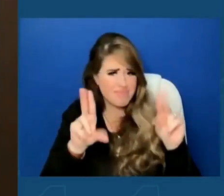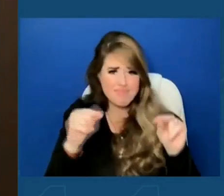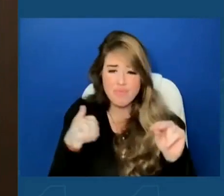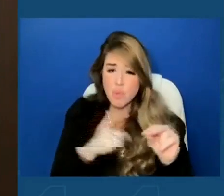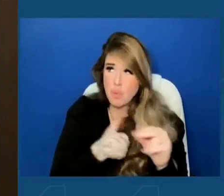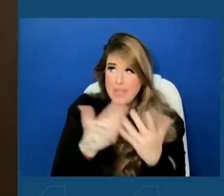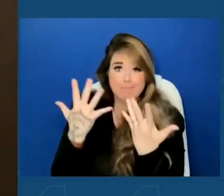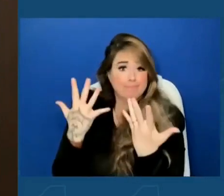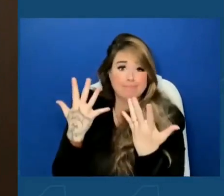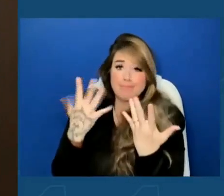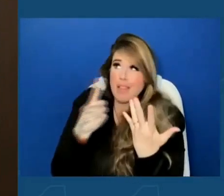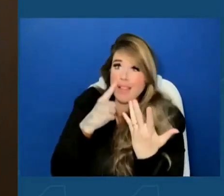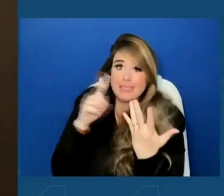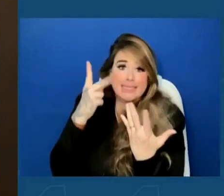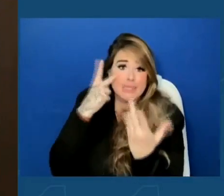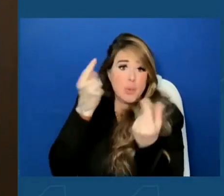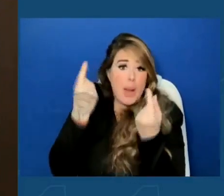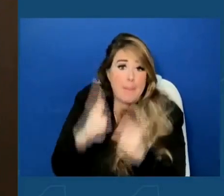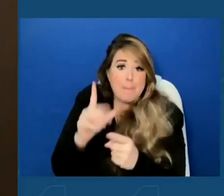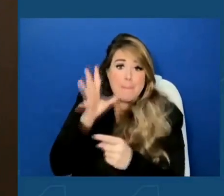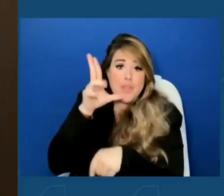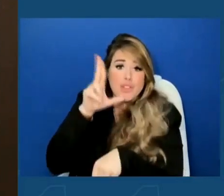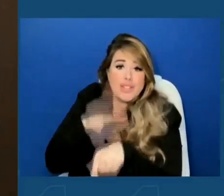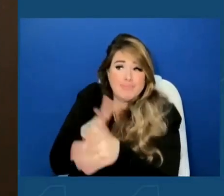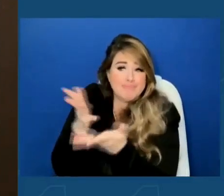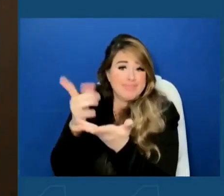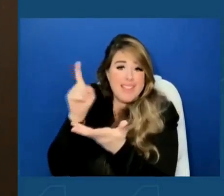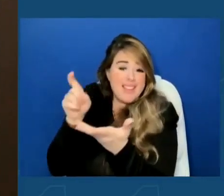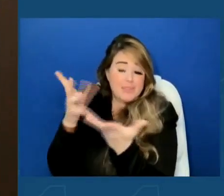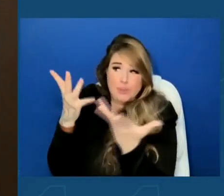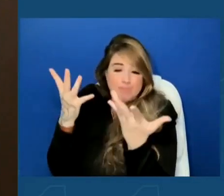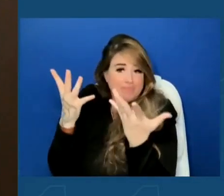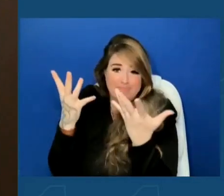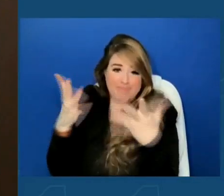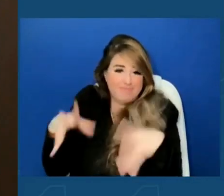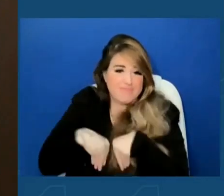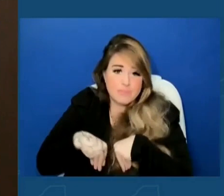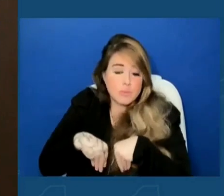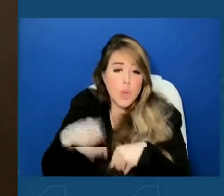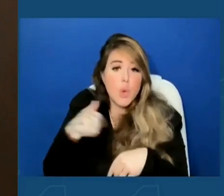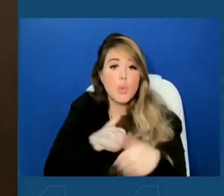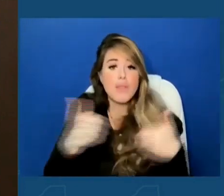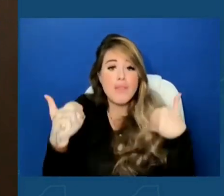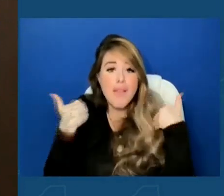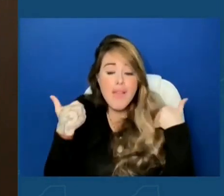Nature. It's as simple as that. When we have our multi-ton